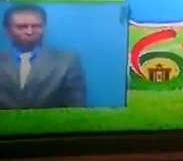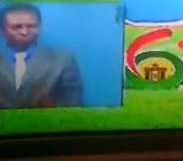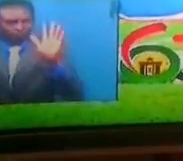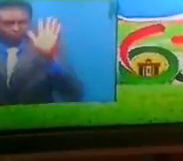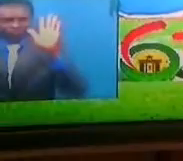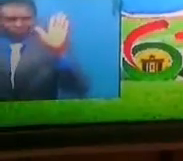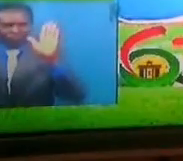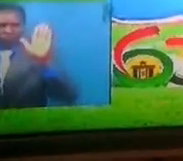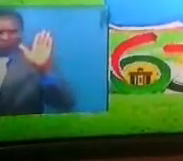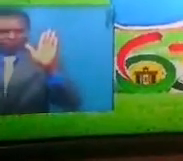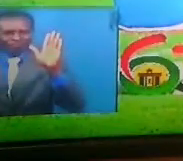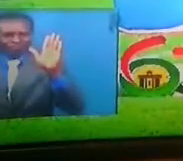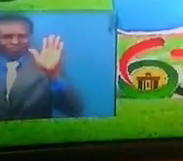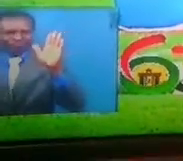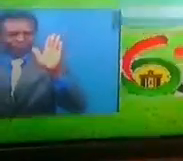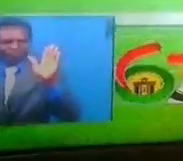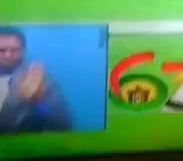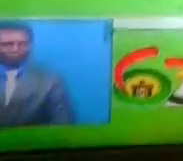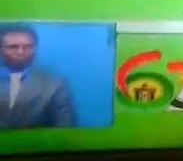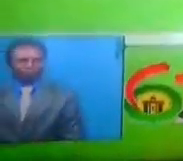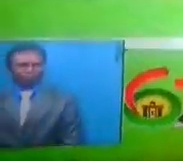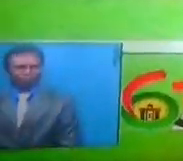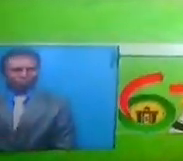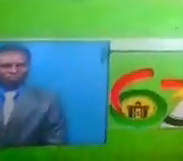So the loop and